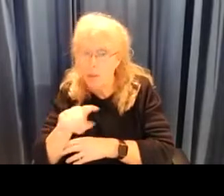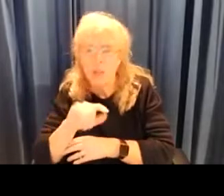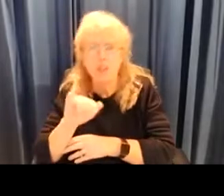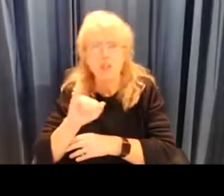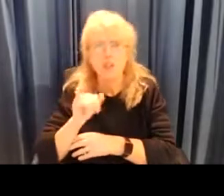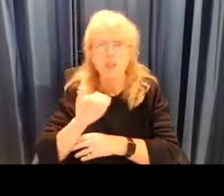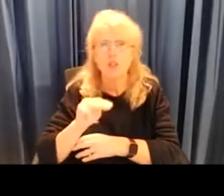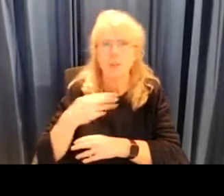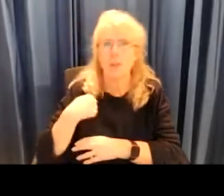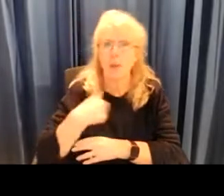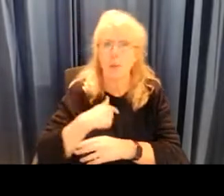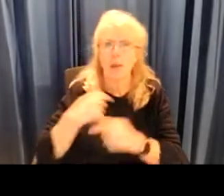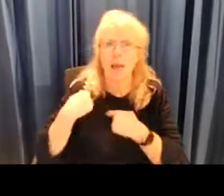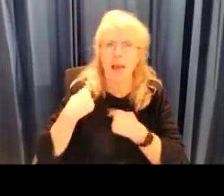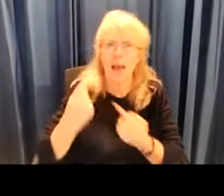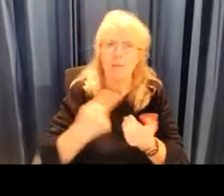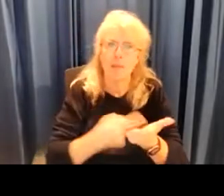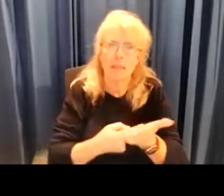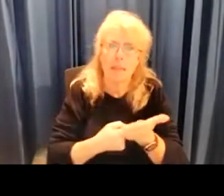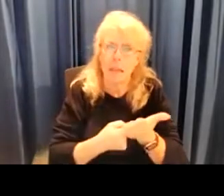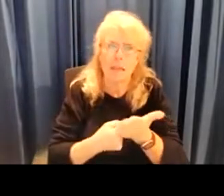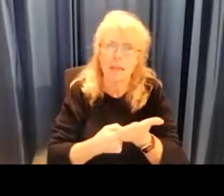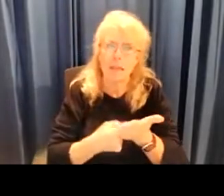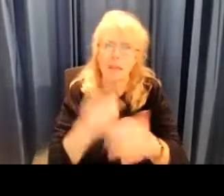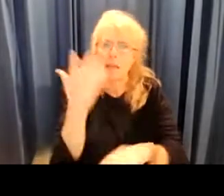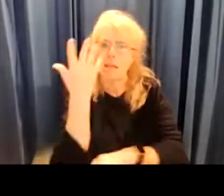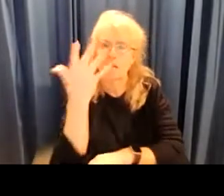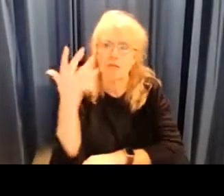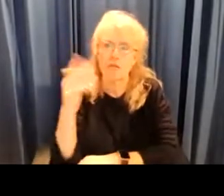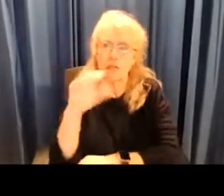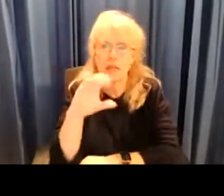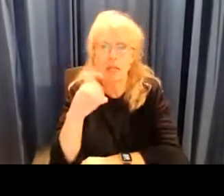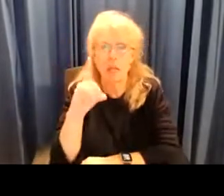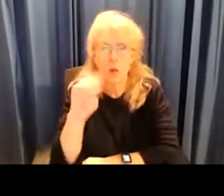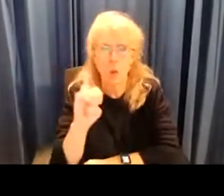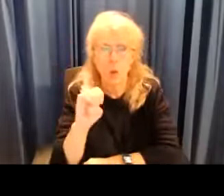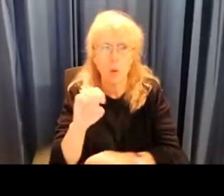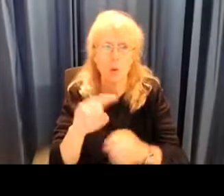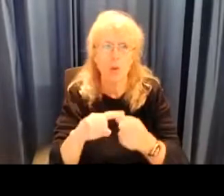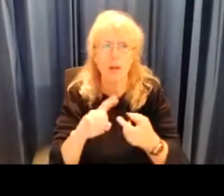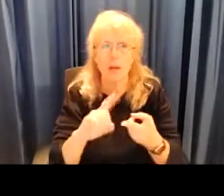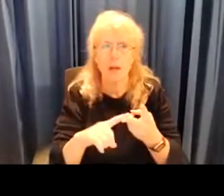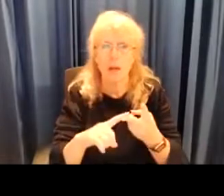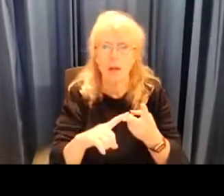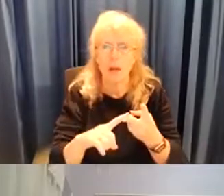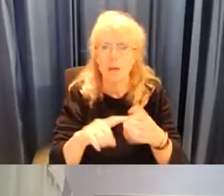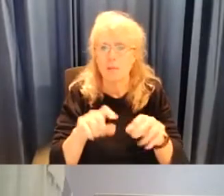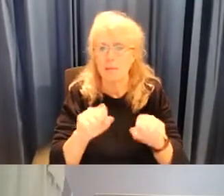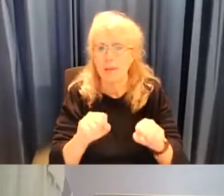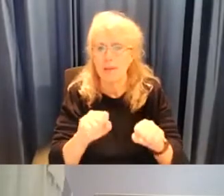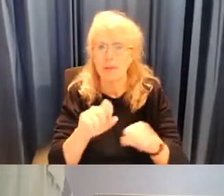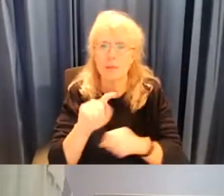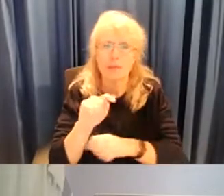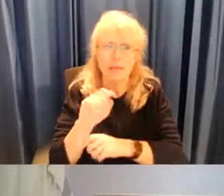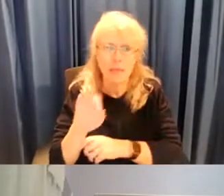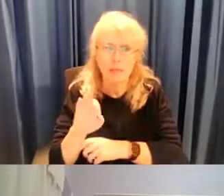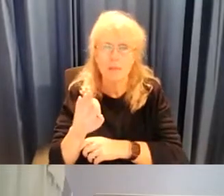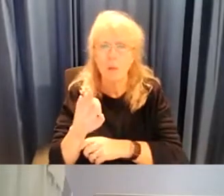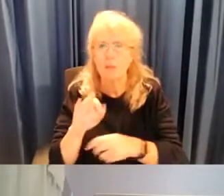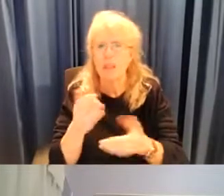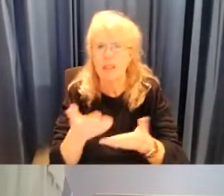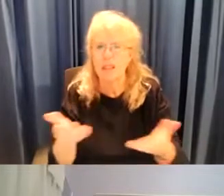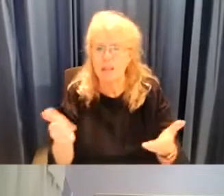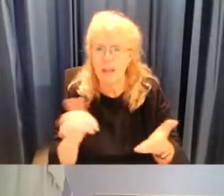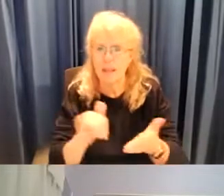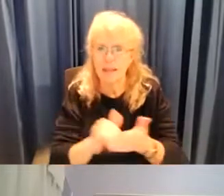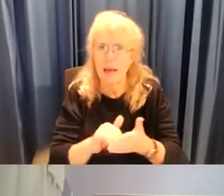discussing tree code and forest management plans and possible task force and things like that. And I know it's something that you're passionate about.